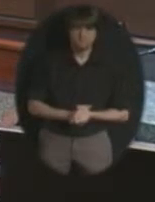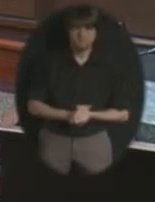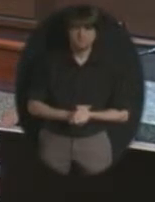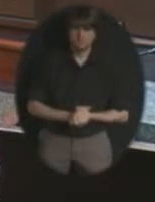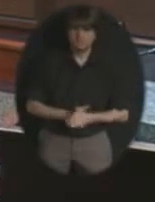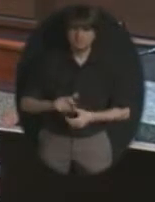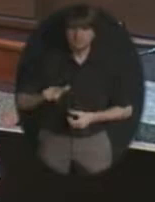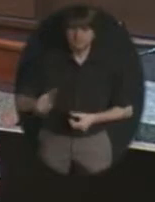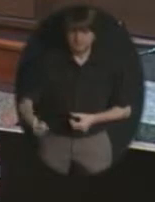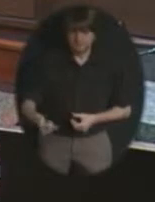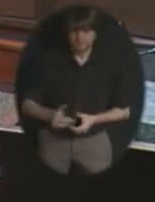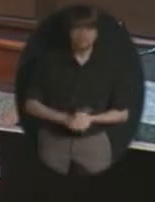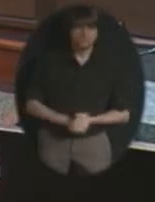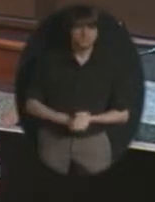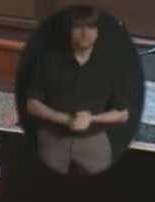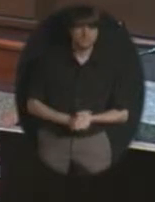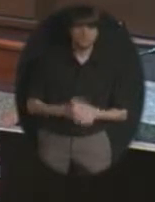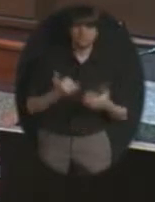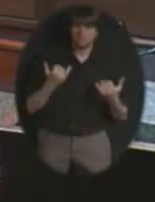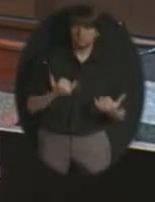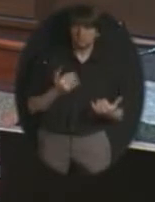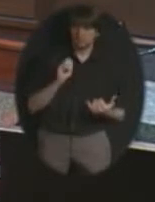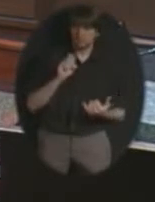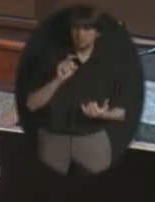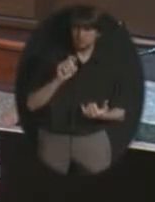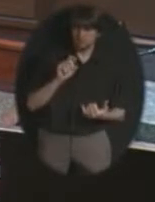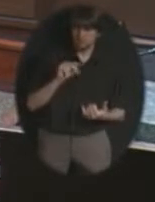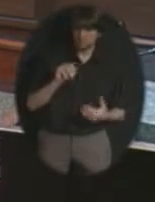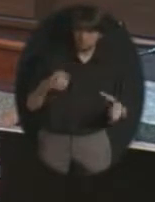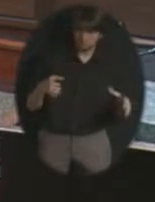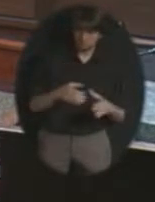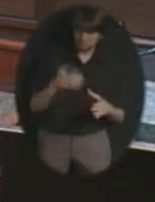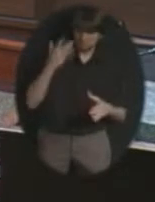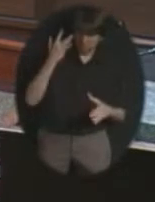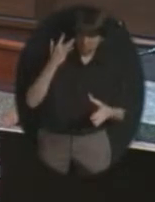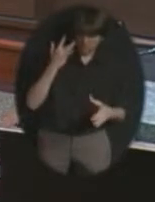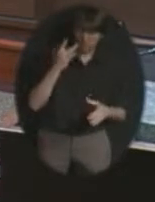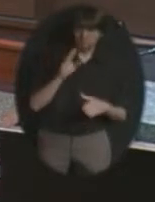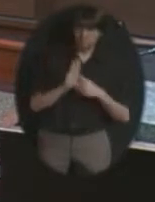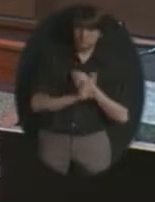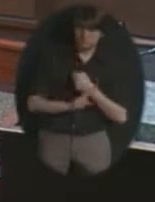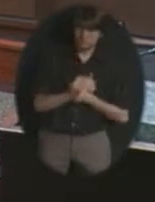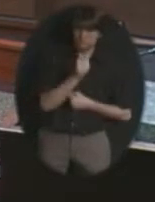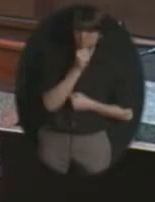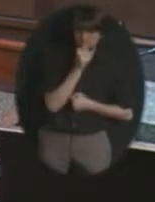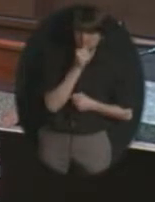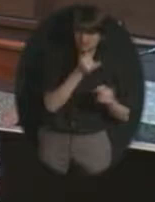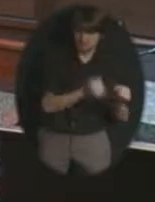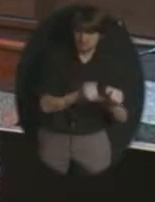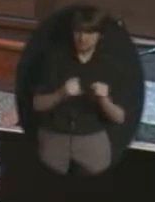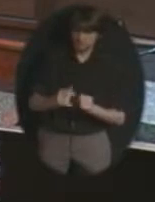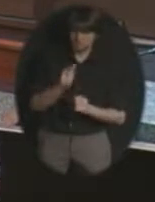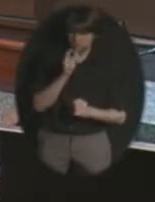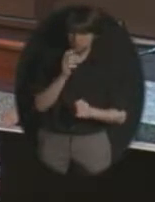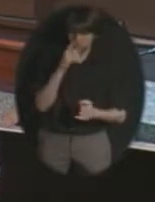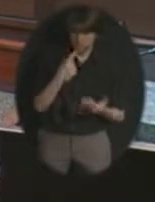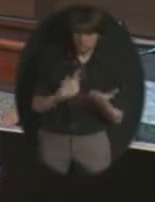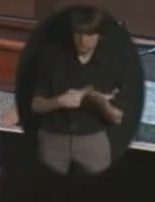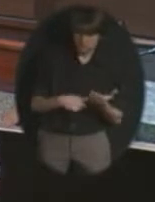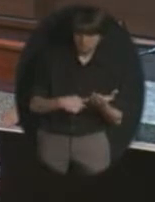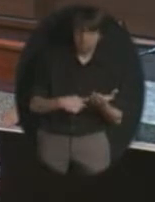second in this room the executive session is required in order to protect the privacy interest of the individuals to be discussed to protect the district's right to the